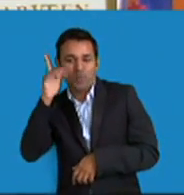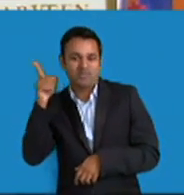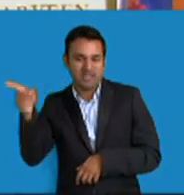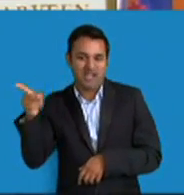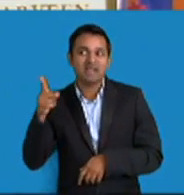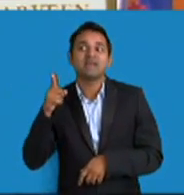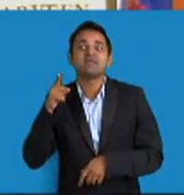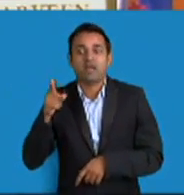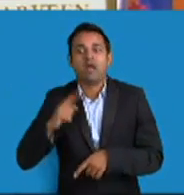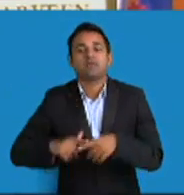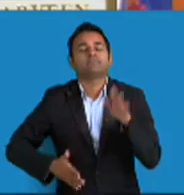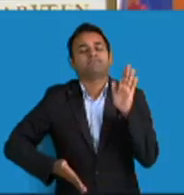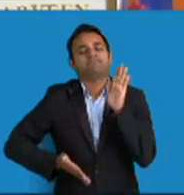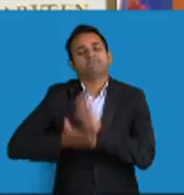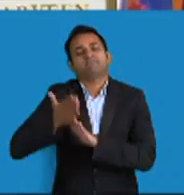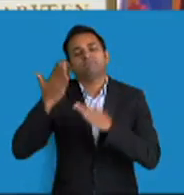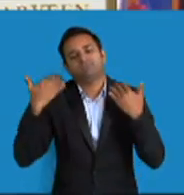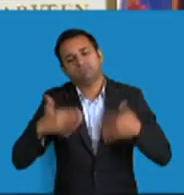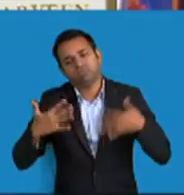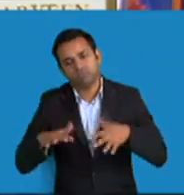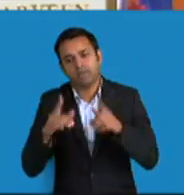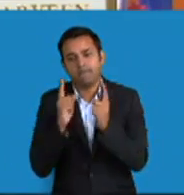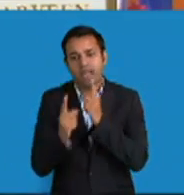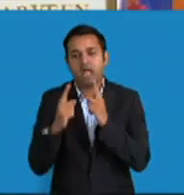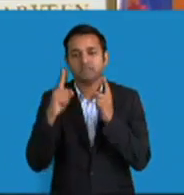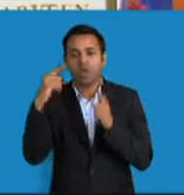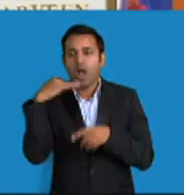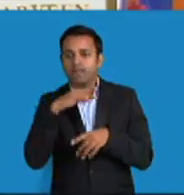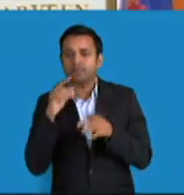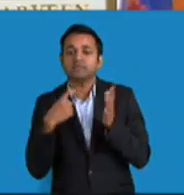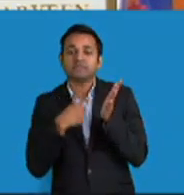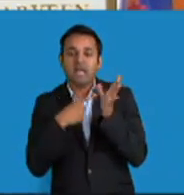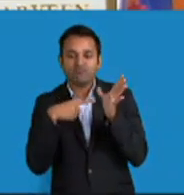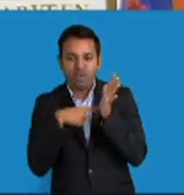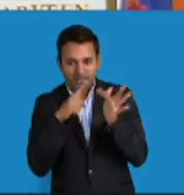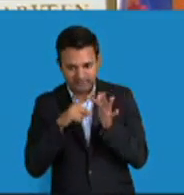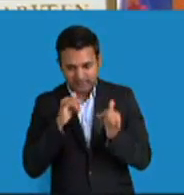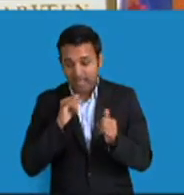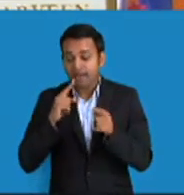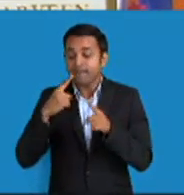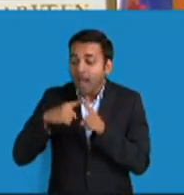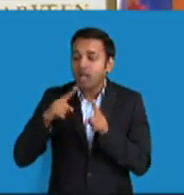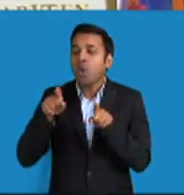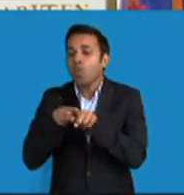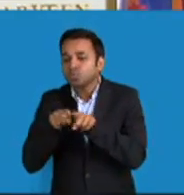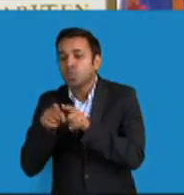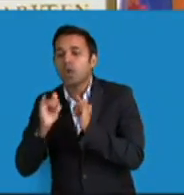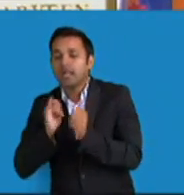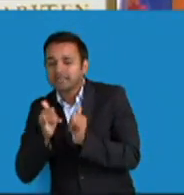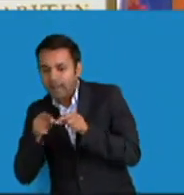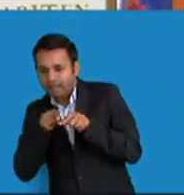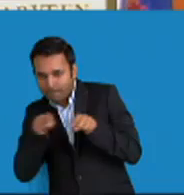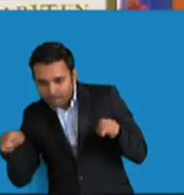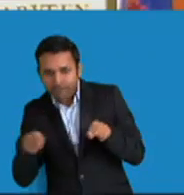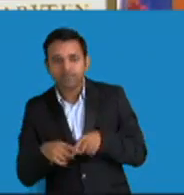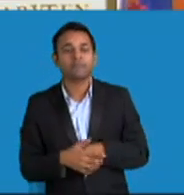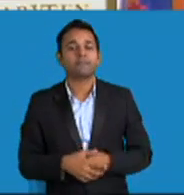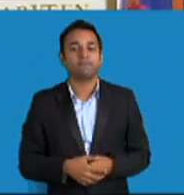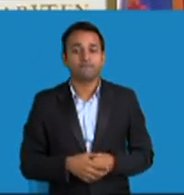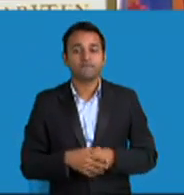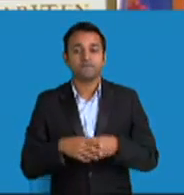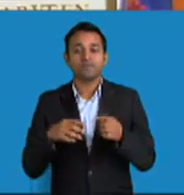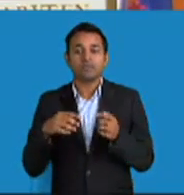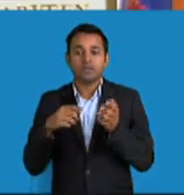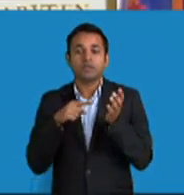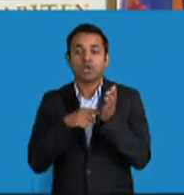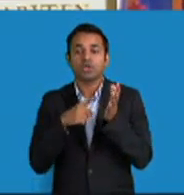12 external examination, Madam Speaker, we had Thomas Baker Secondary School having 100% pass rate, right in